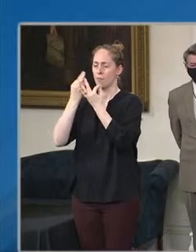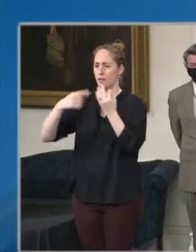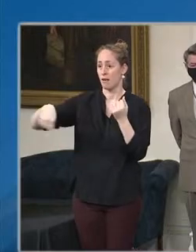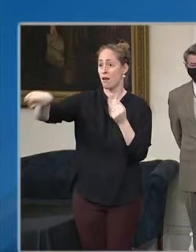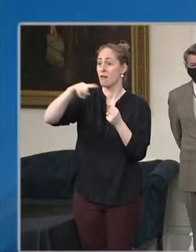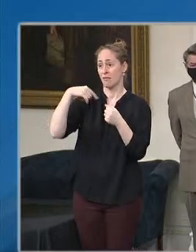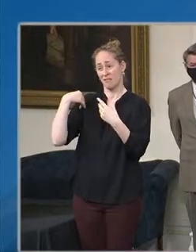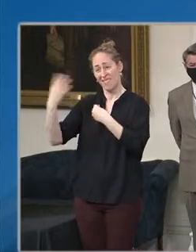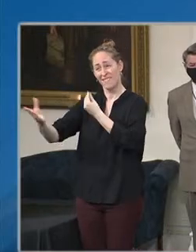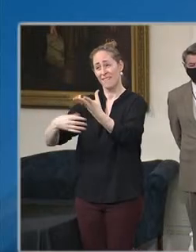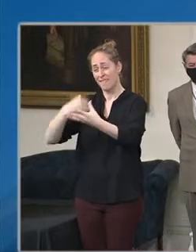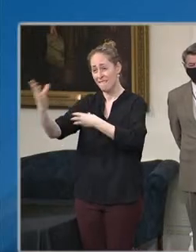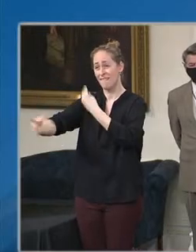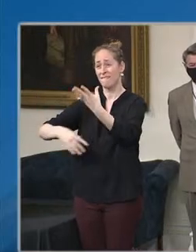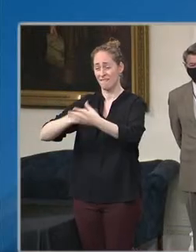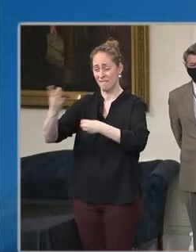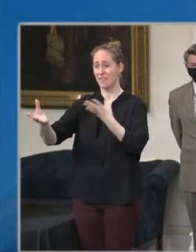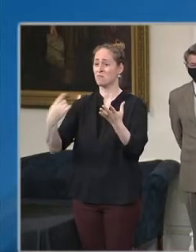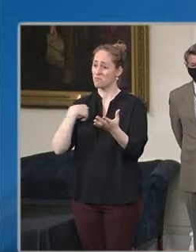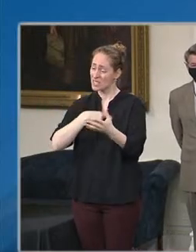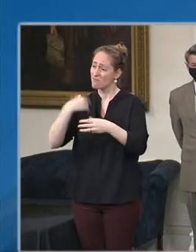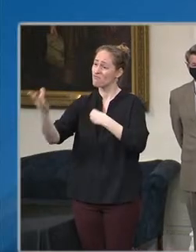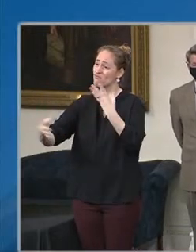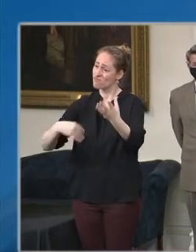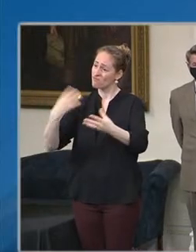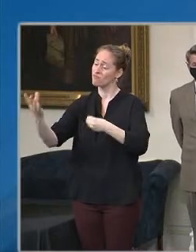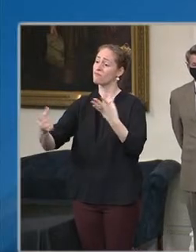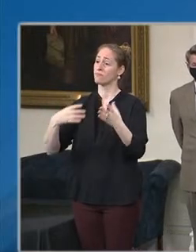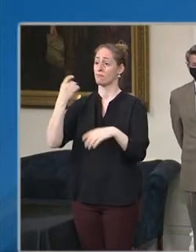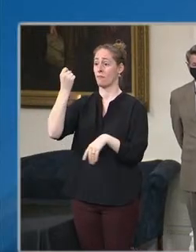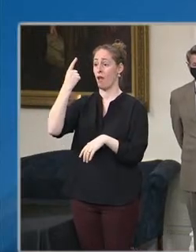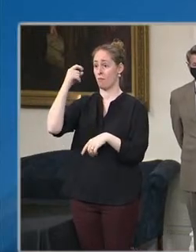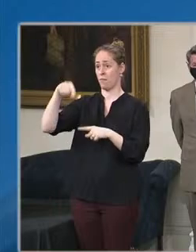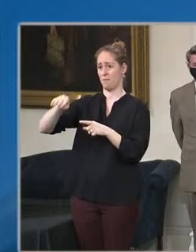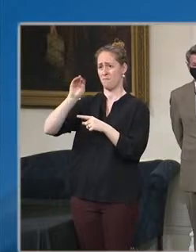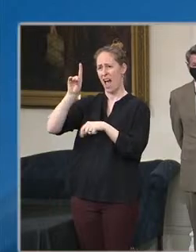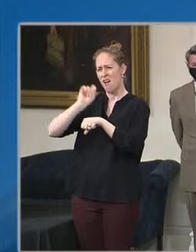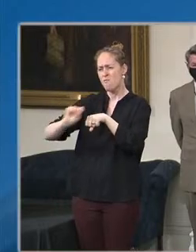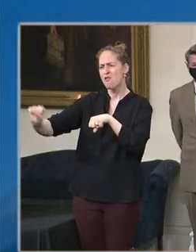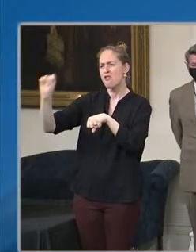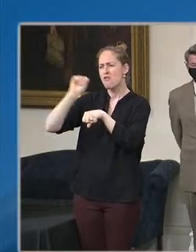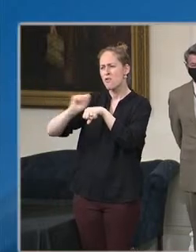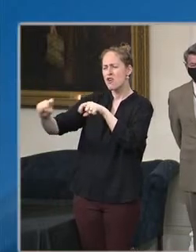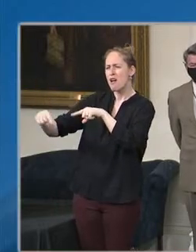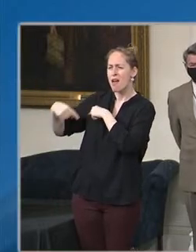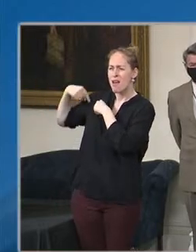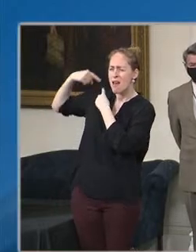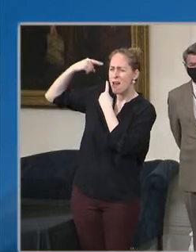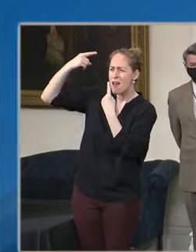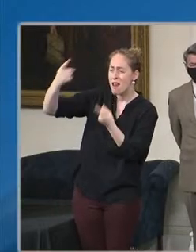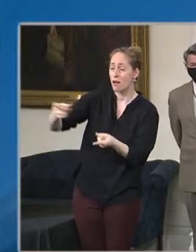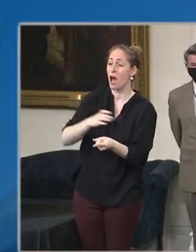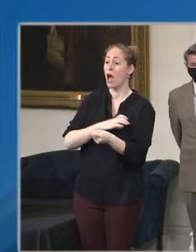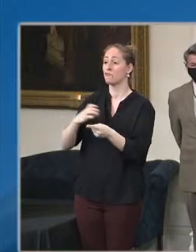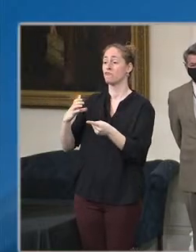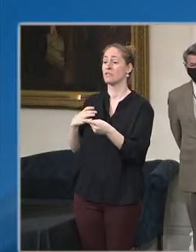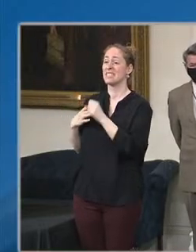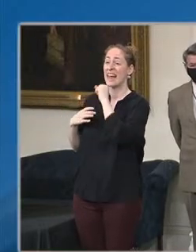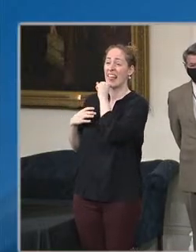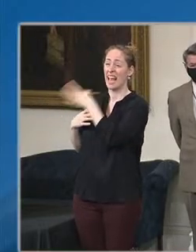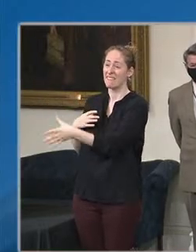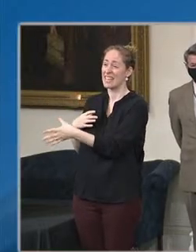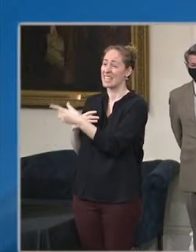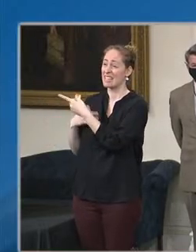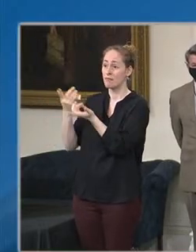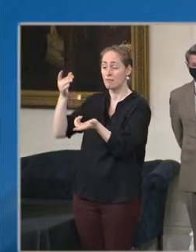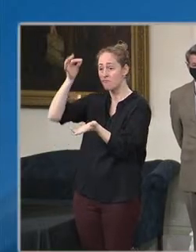Congress to finally get its act together, today, we are taking a series of additional state actions to